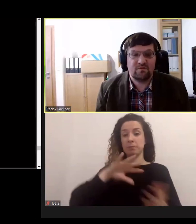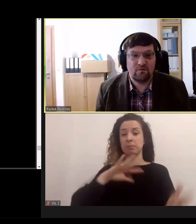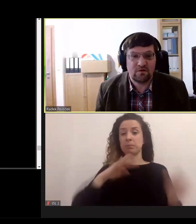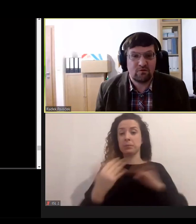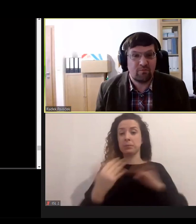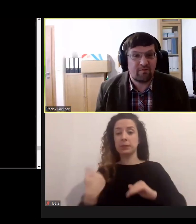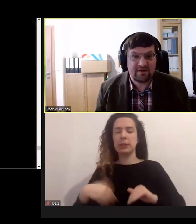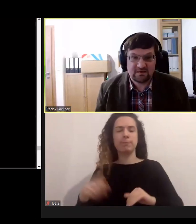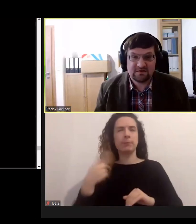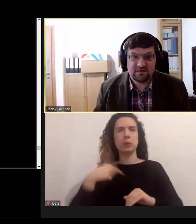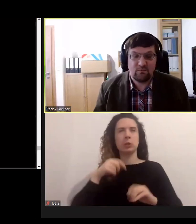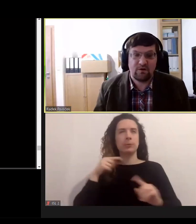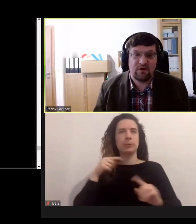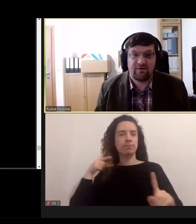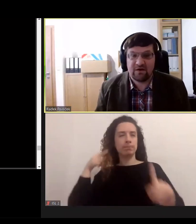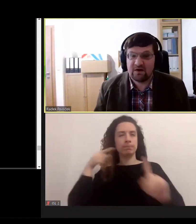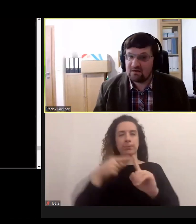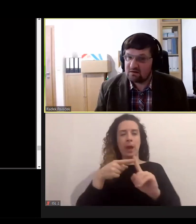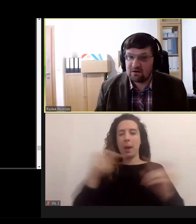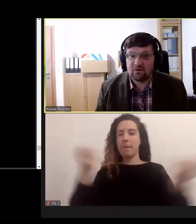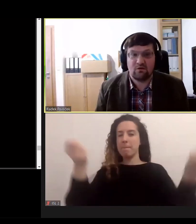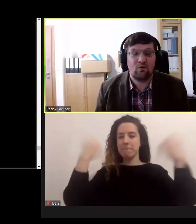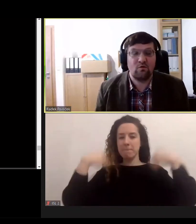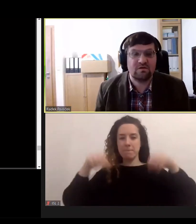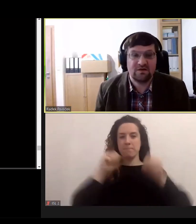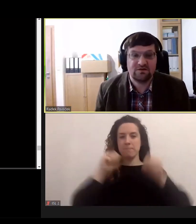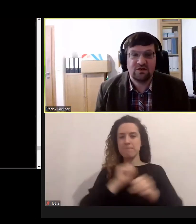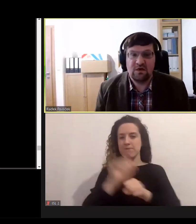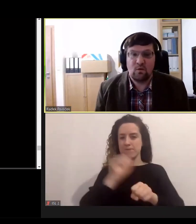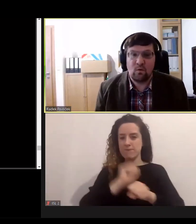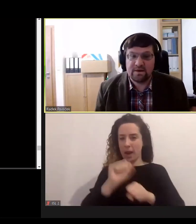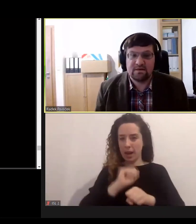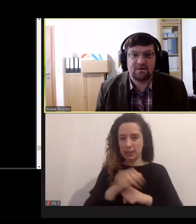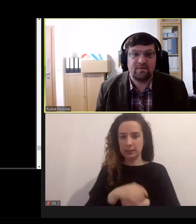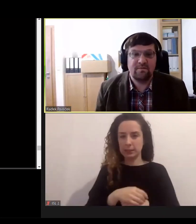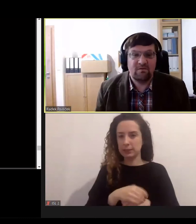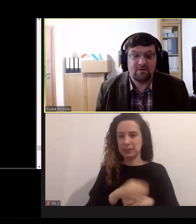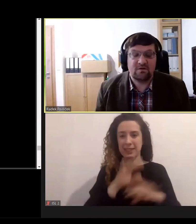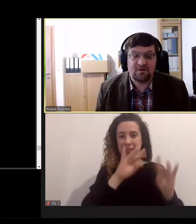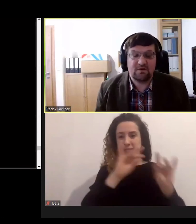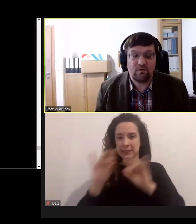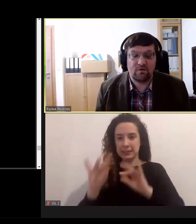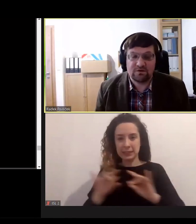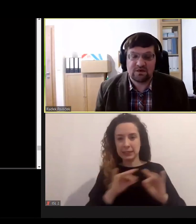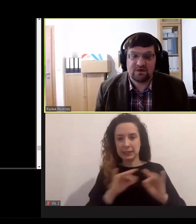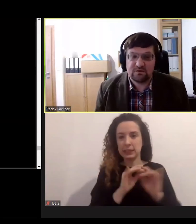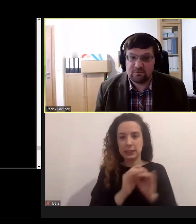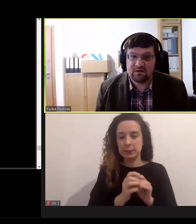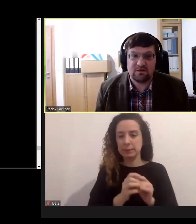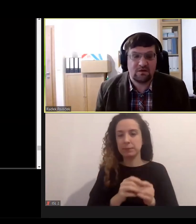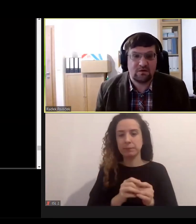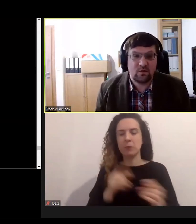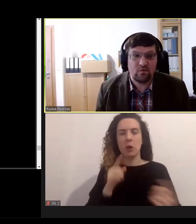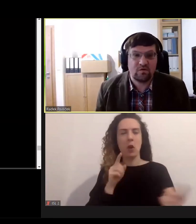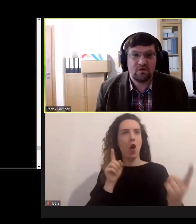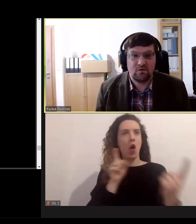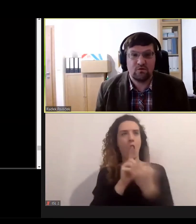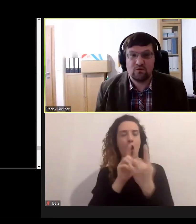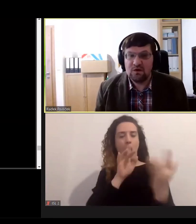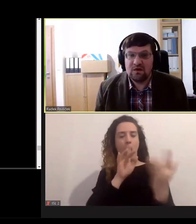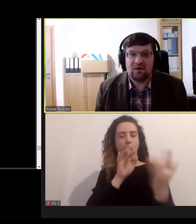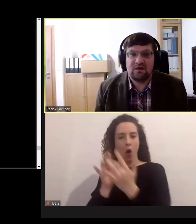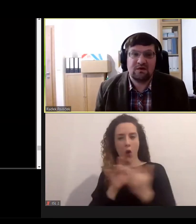good and excellent resources regarding this. So the aim is to gather them and to